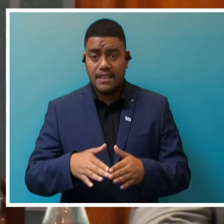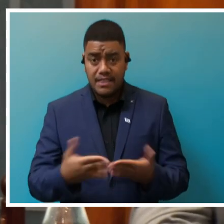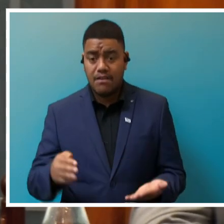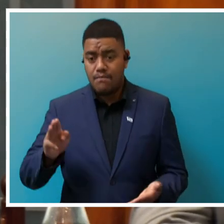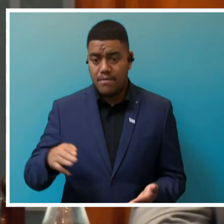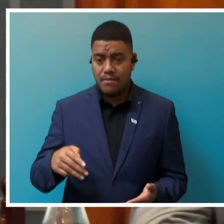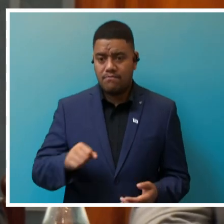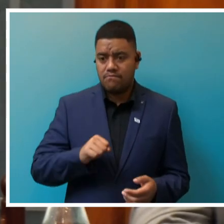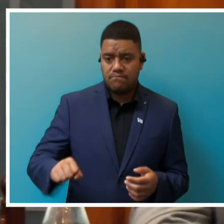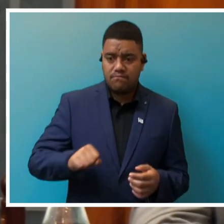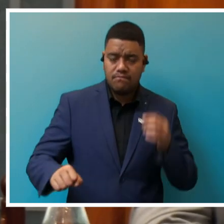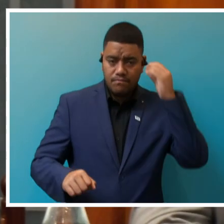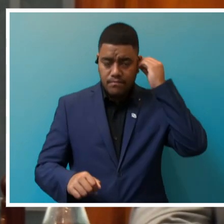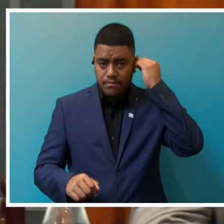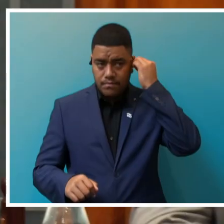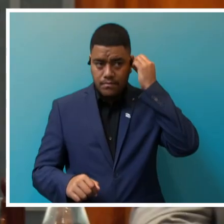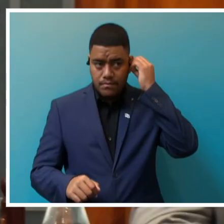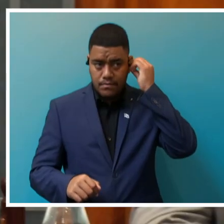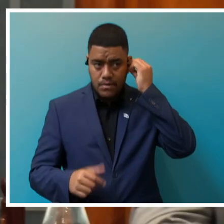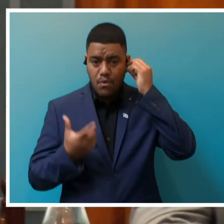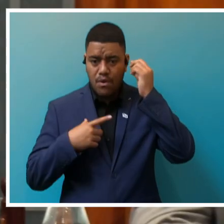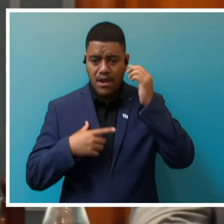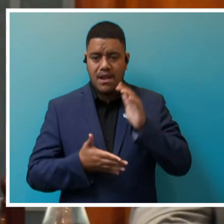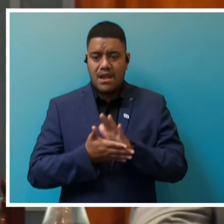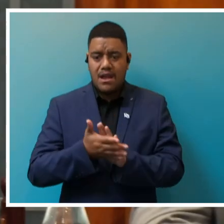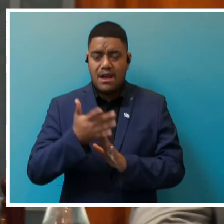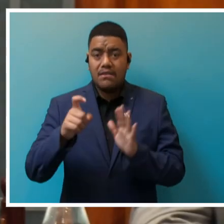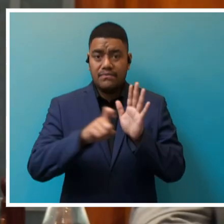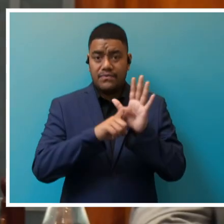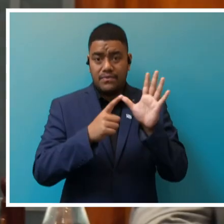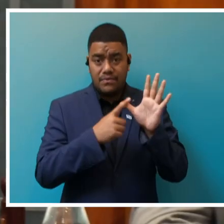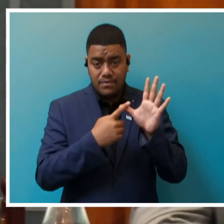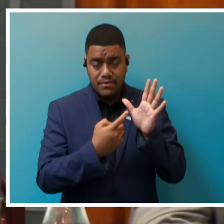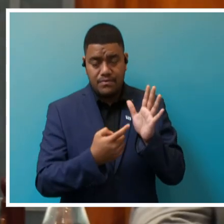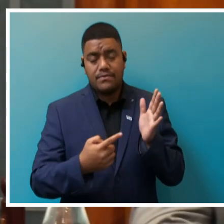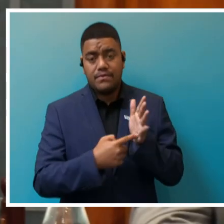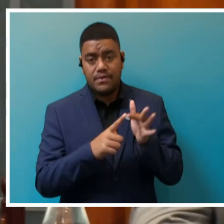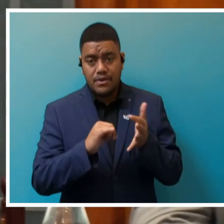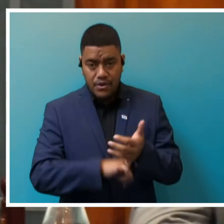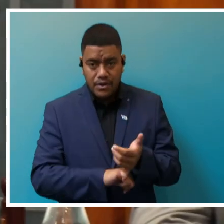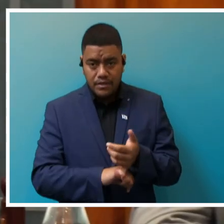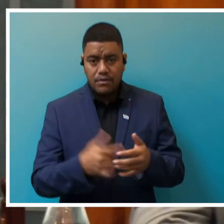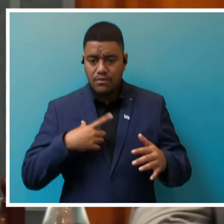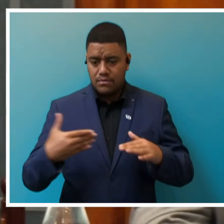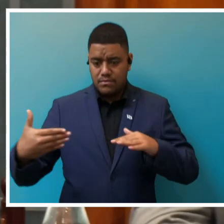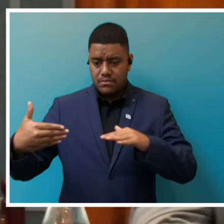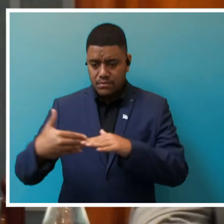declined significantly due to high mortality rates caused by wild dogs and pig